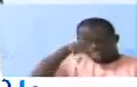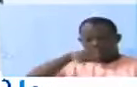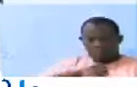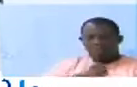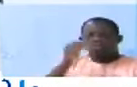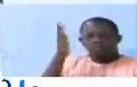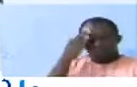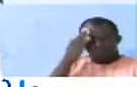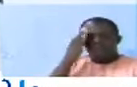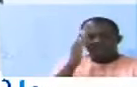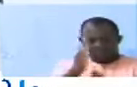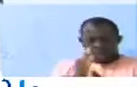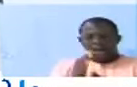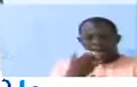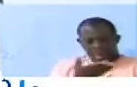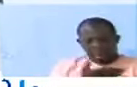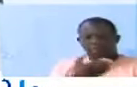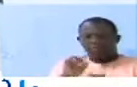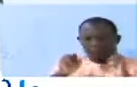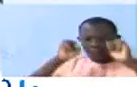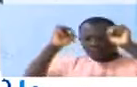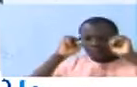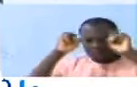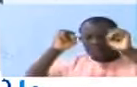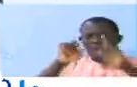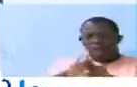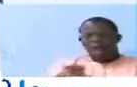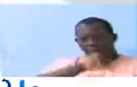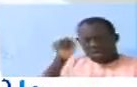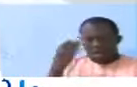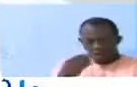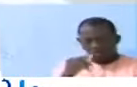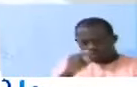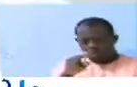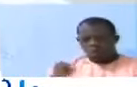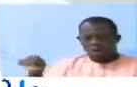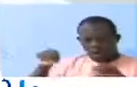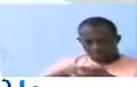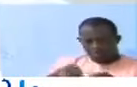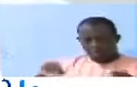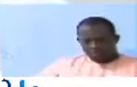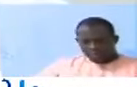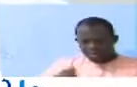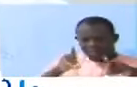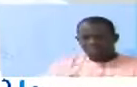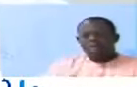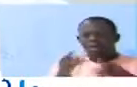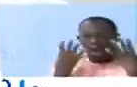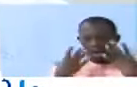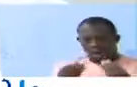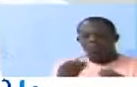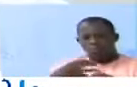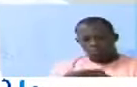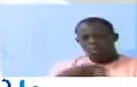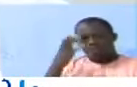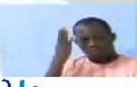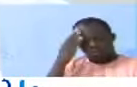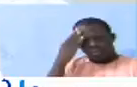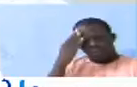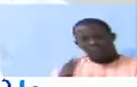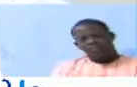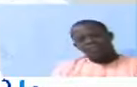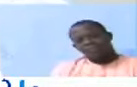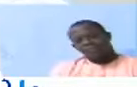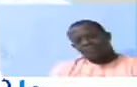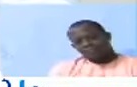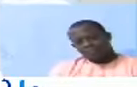be a demonstration, and how did you come to be involved? Ko, alafta kamelo wala mnyinti ko. Itefan kundo yalo no nyadi le